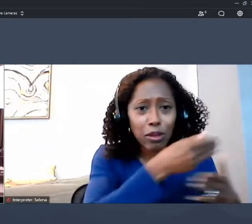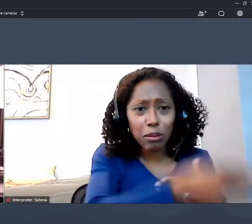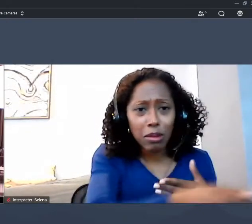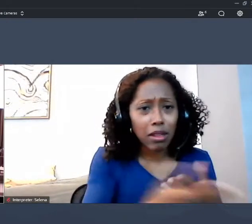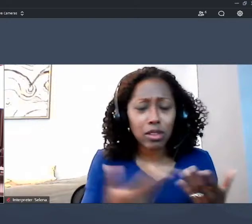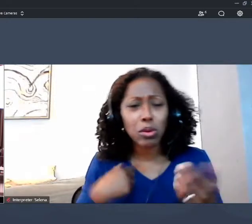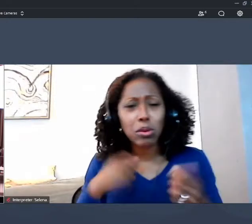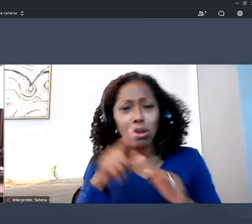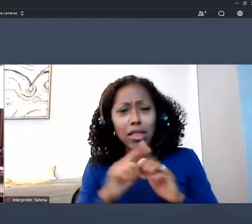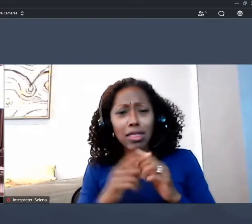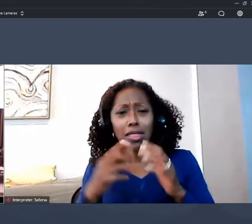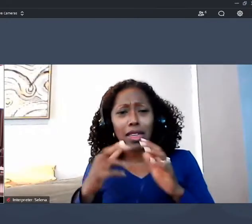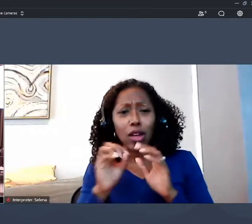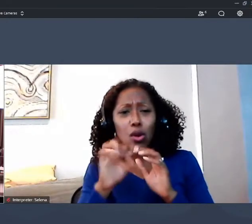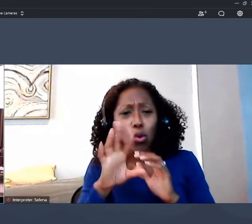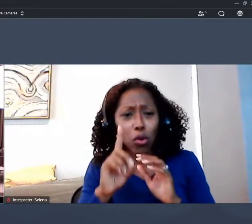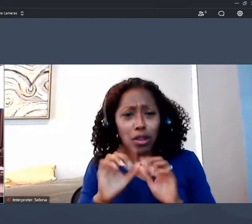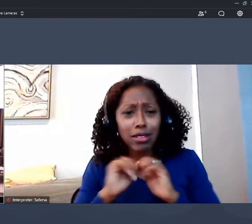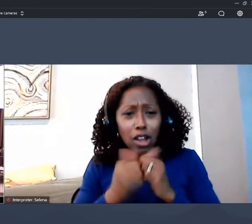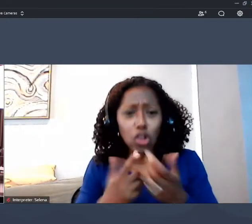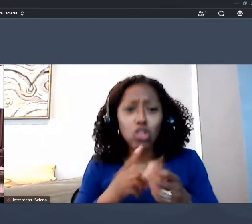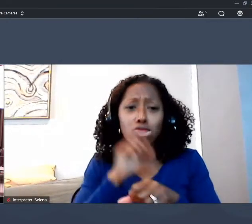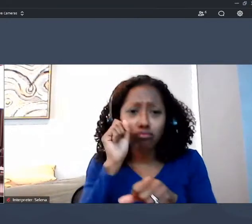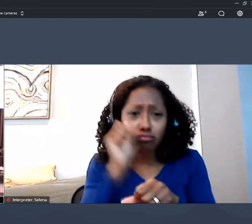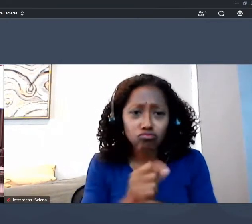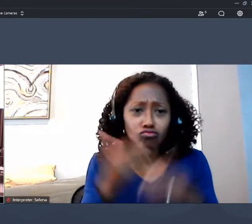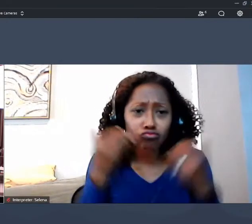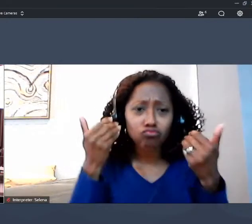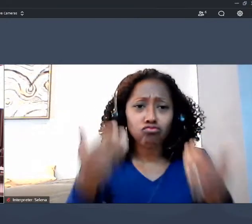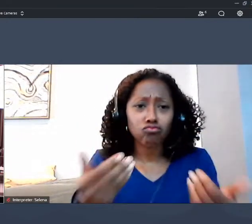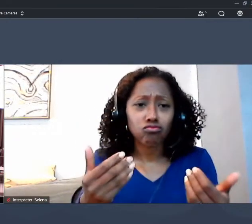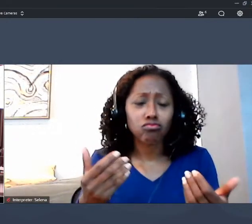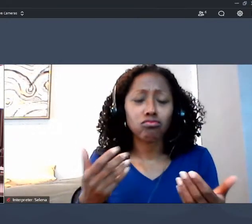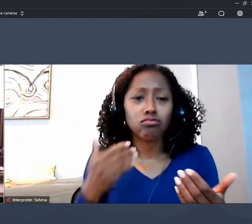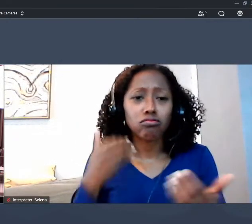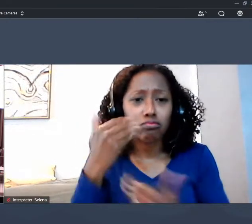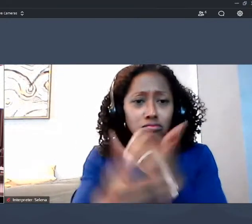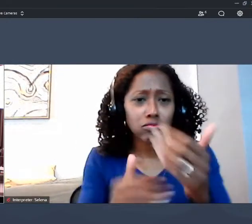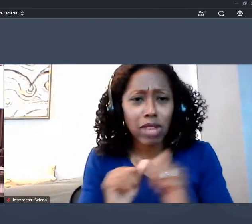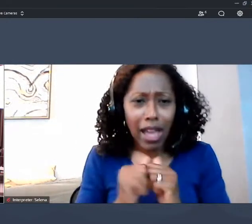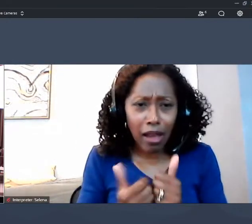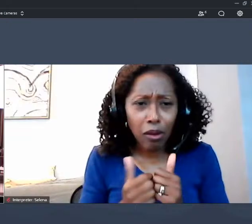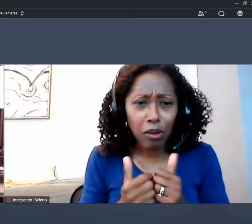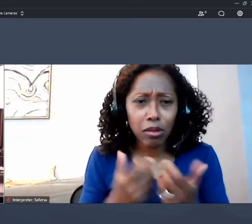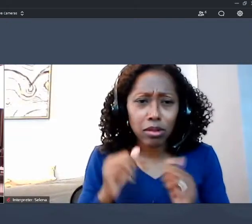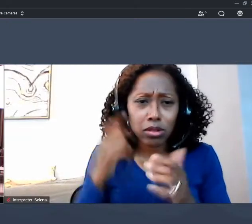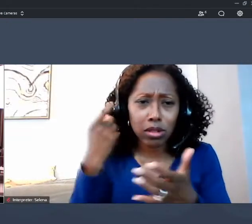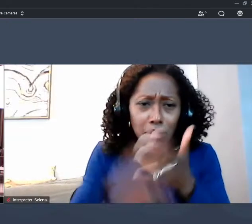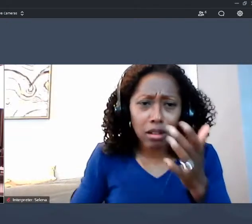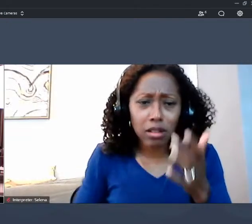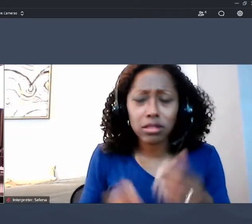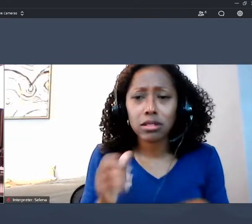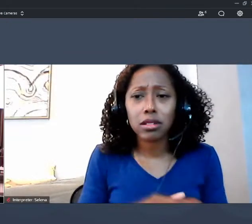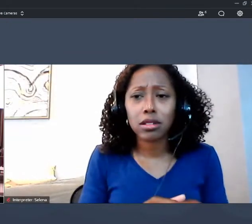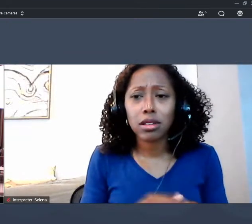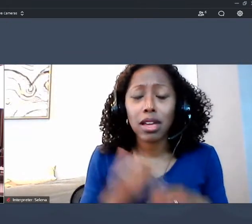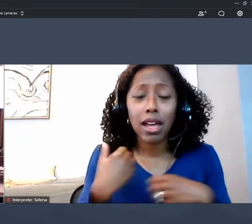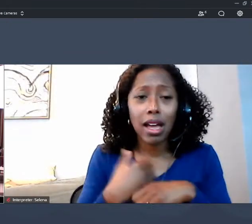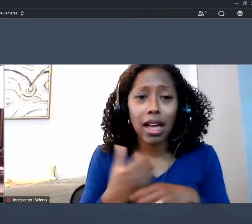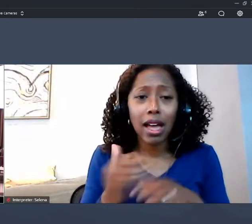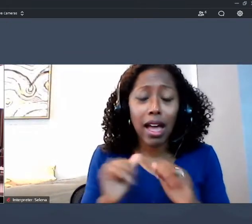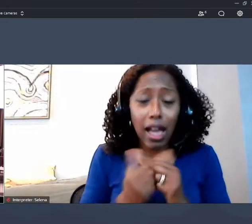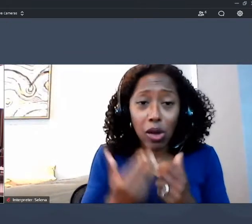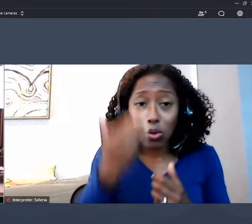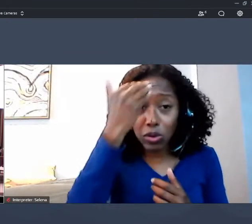impact is this going to cost the city in order to implement this particular ordinance? And what kind of assurance will I